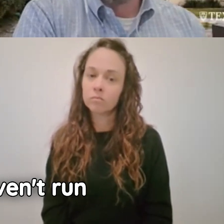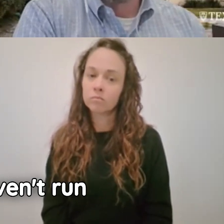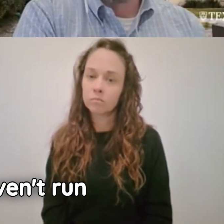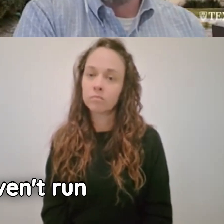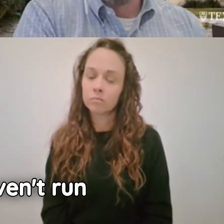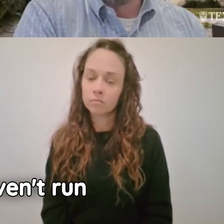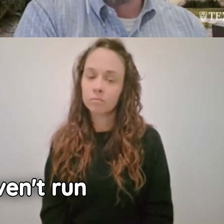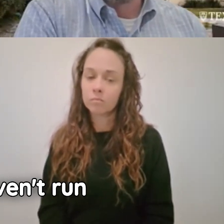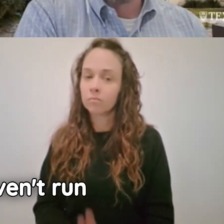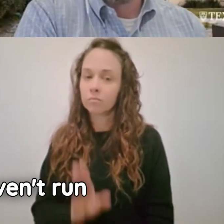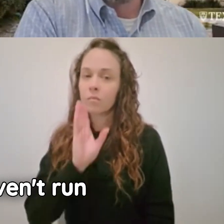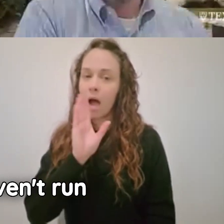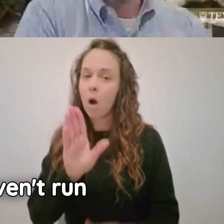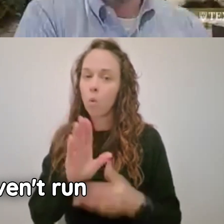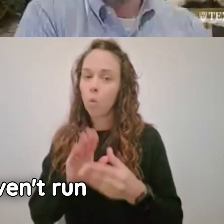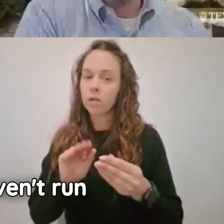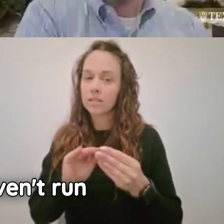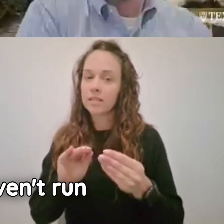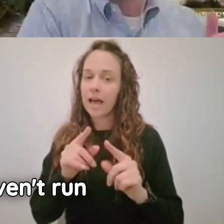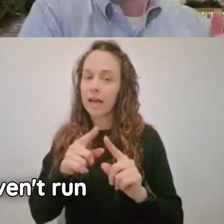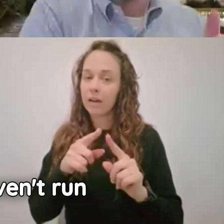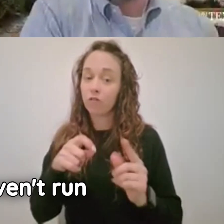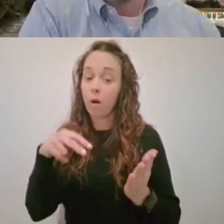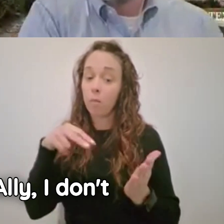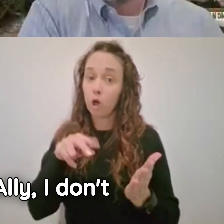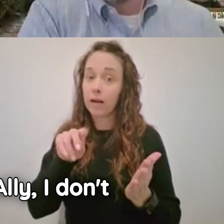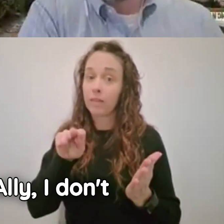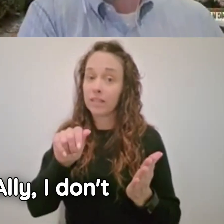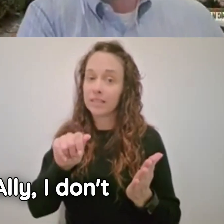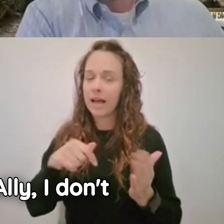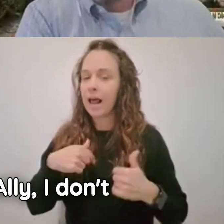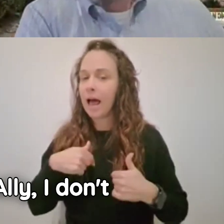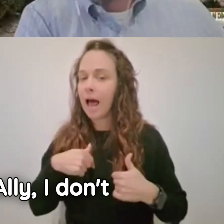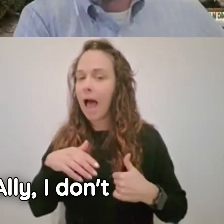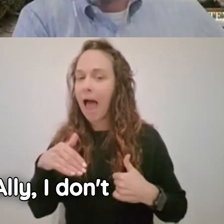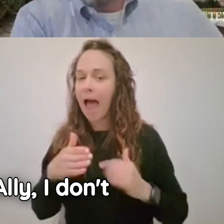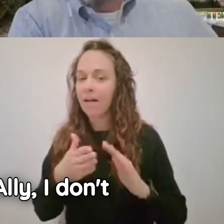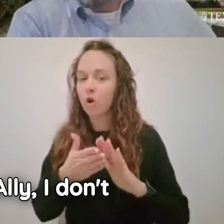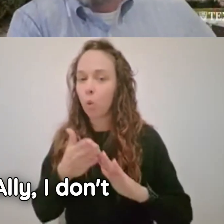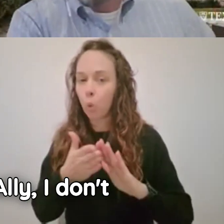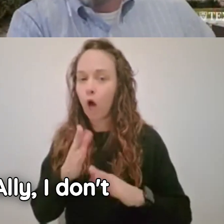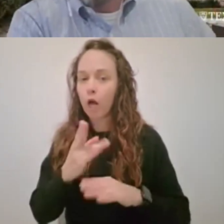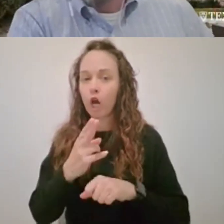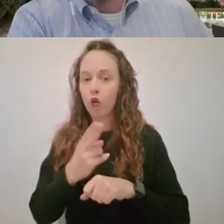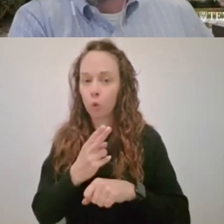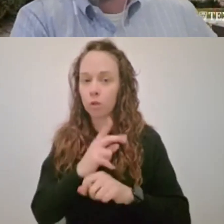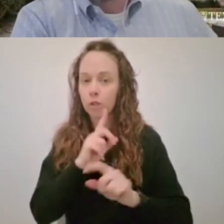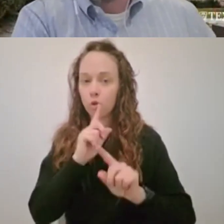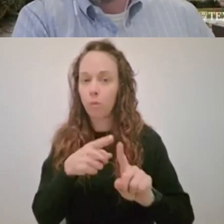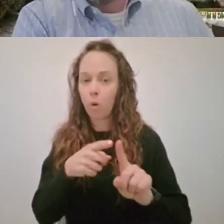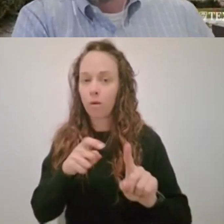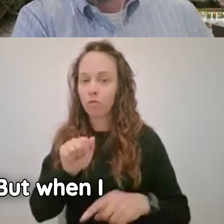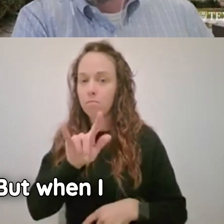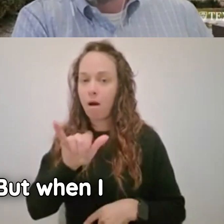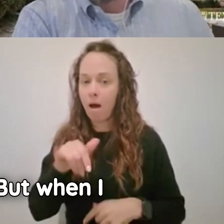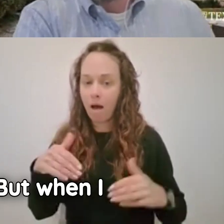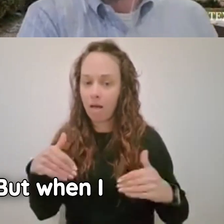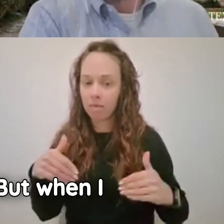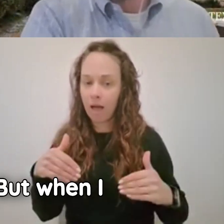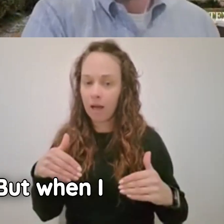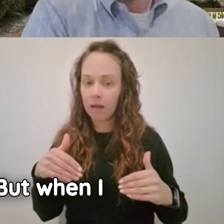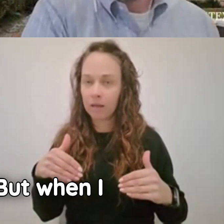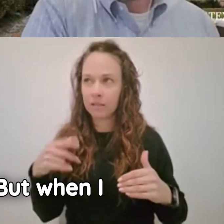I will say from the data, we can. I haven't run a usage report from Ally. I don't think